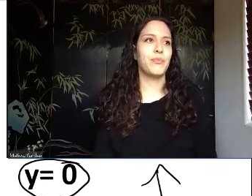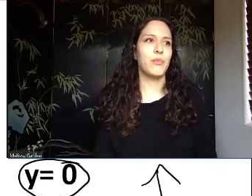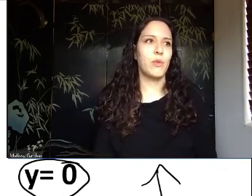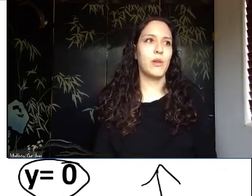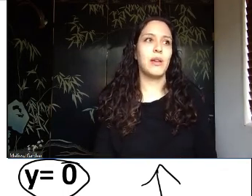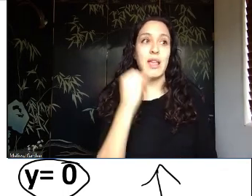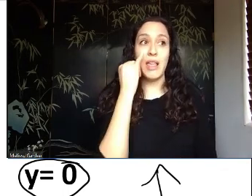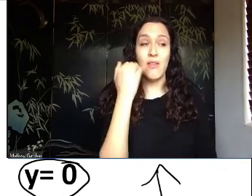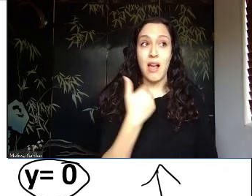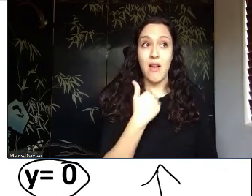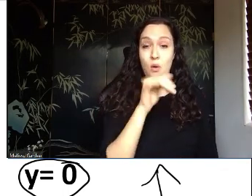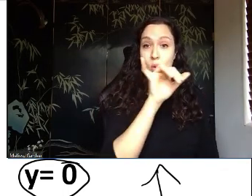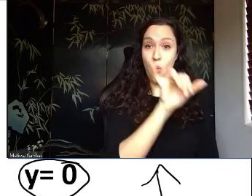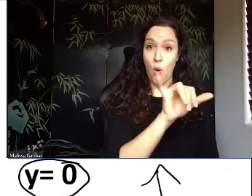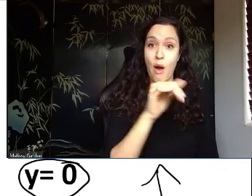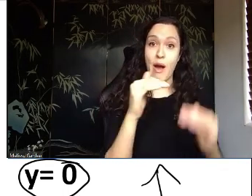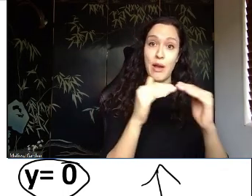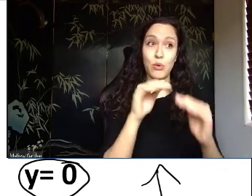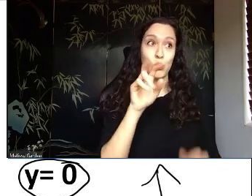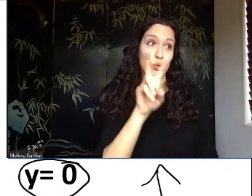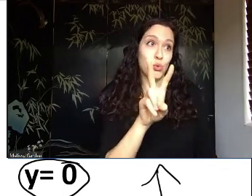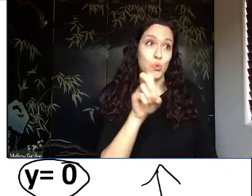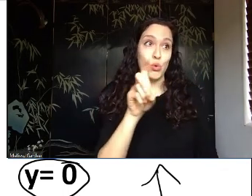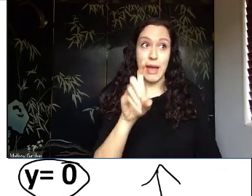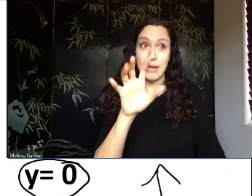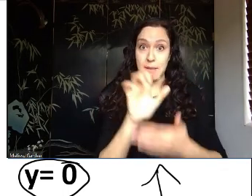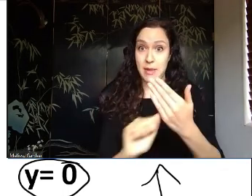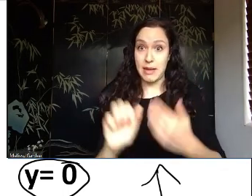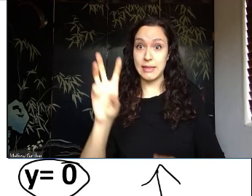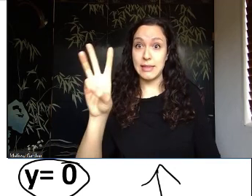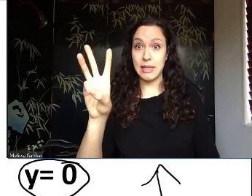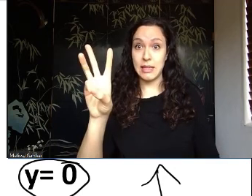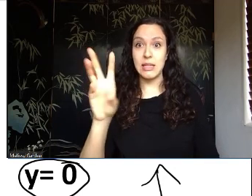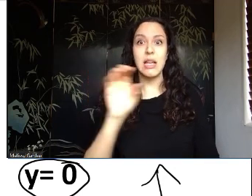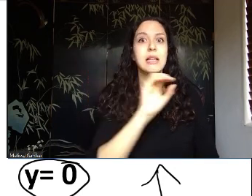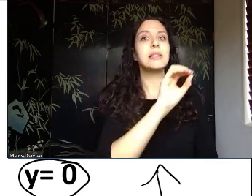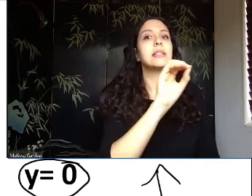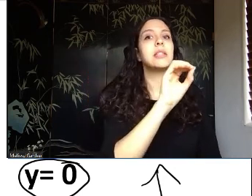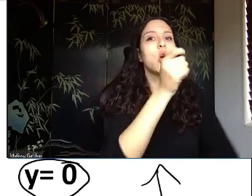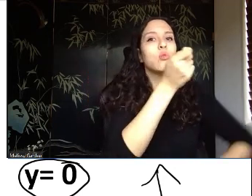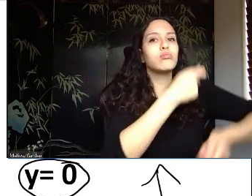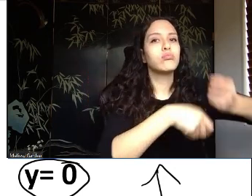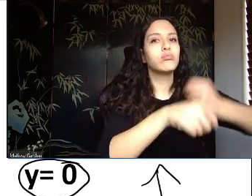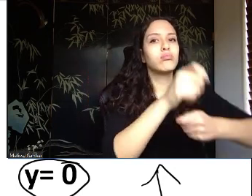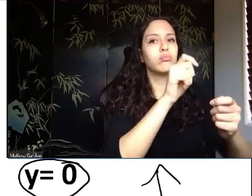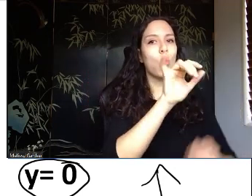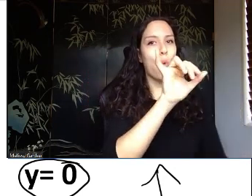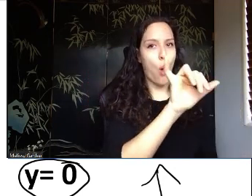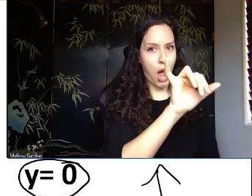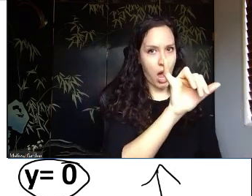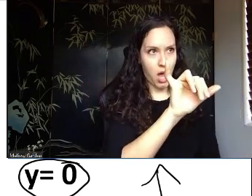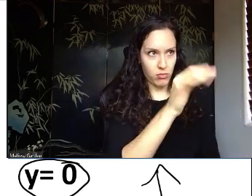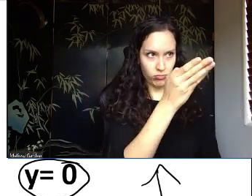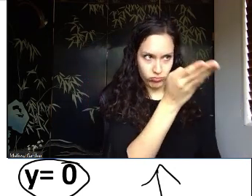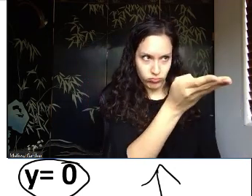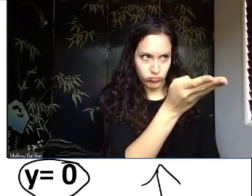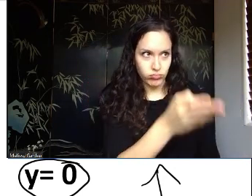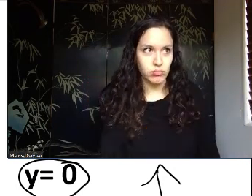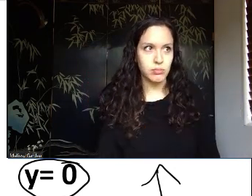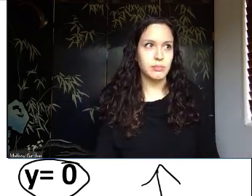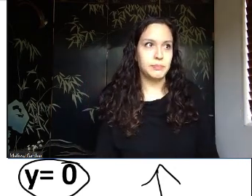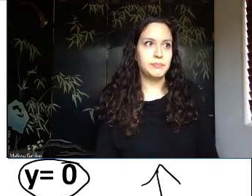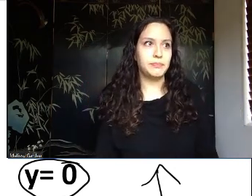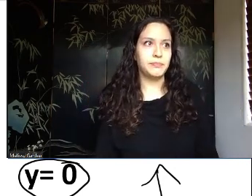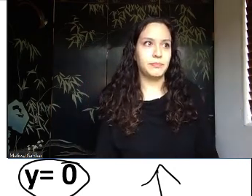y equals 2x minus 6, I'm going to plug in 0 for y. That's what it's showing just right here on the